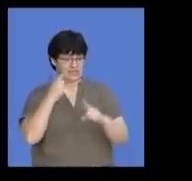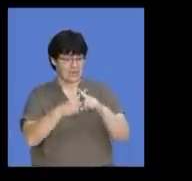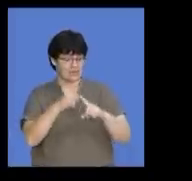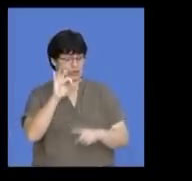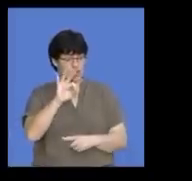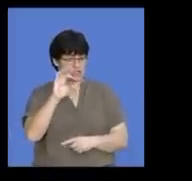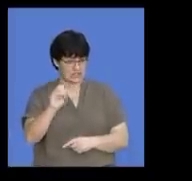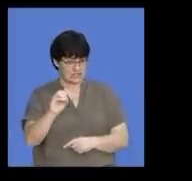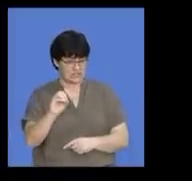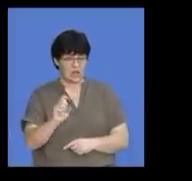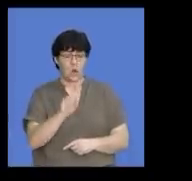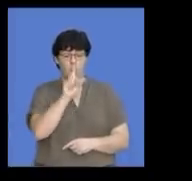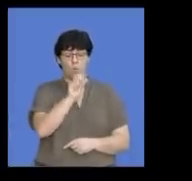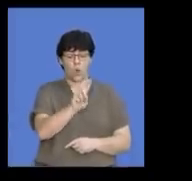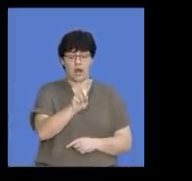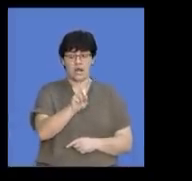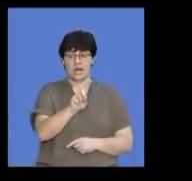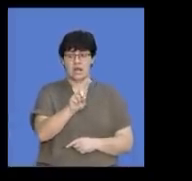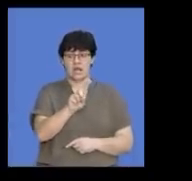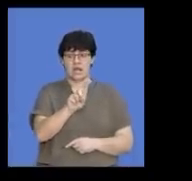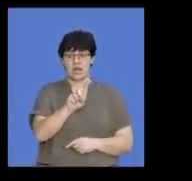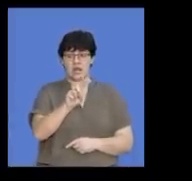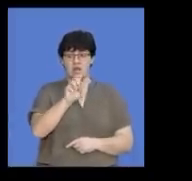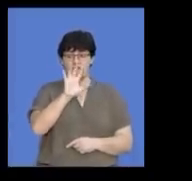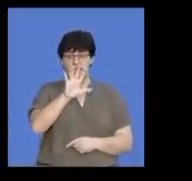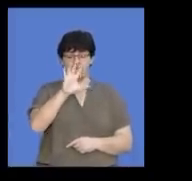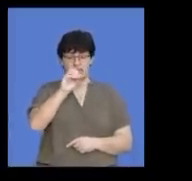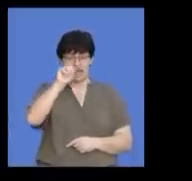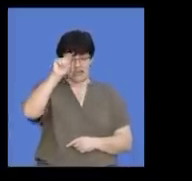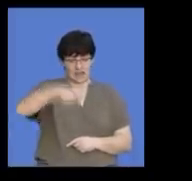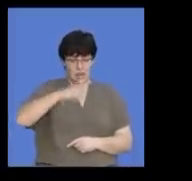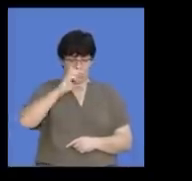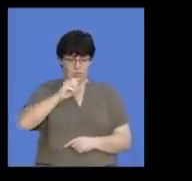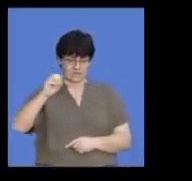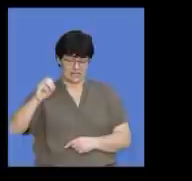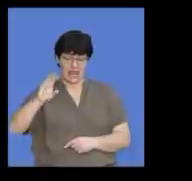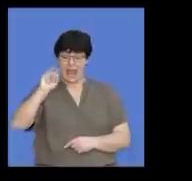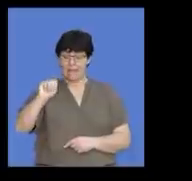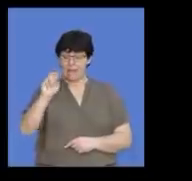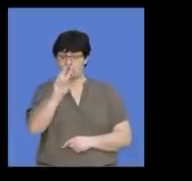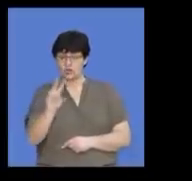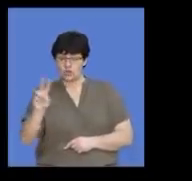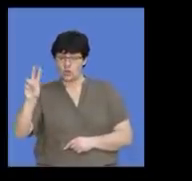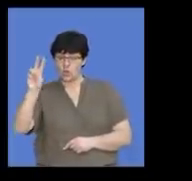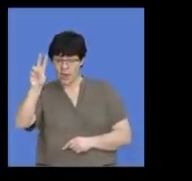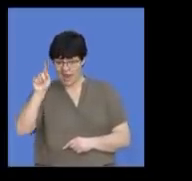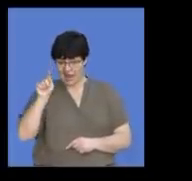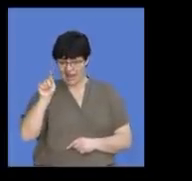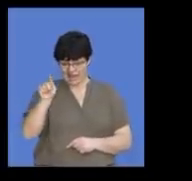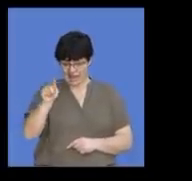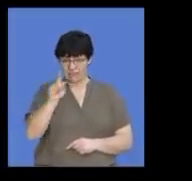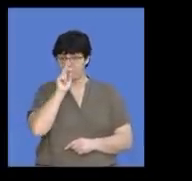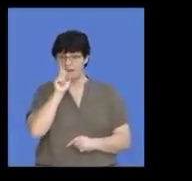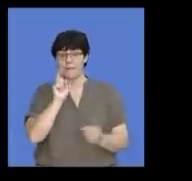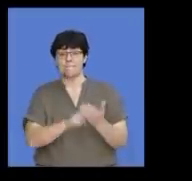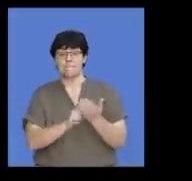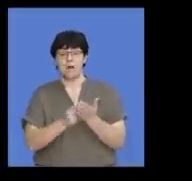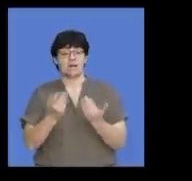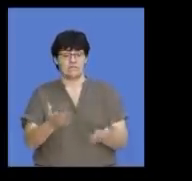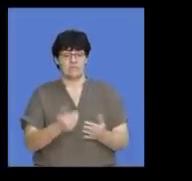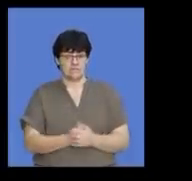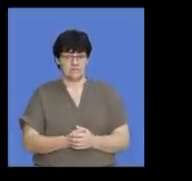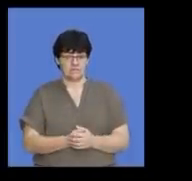is 150,000. Note the unit of measurement in the final answer, allocated a mark. This